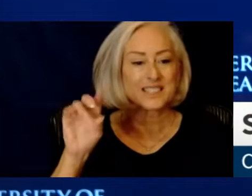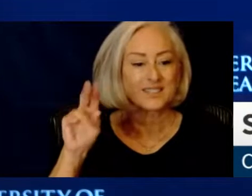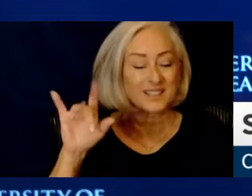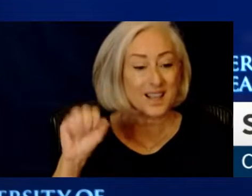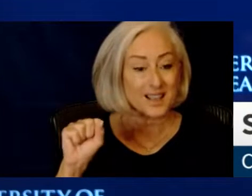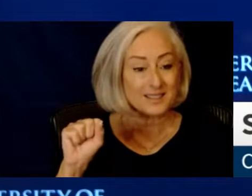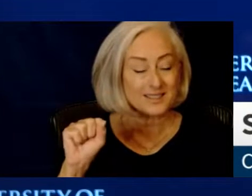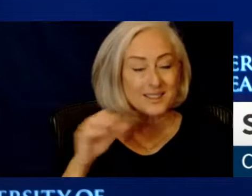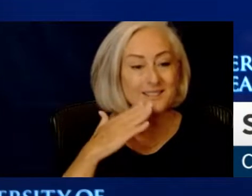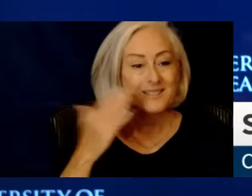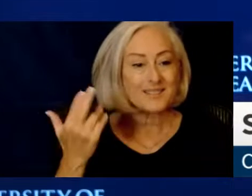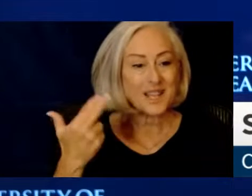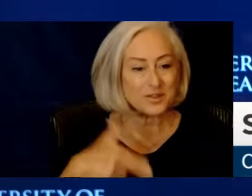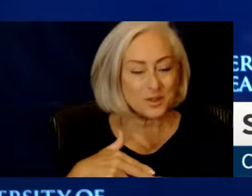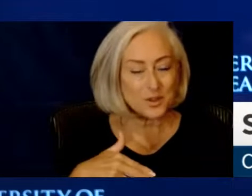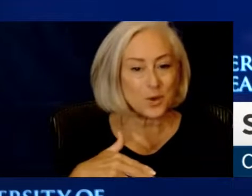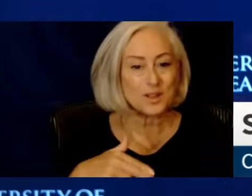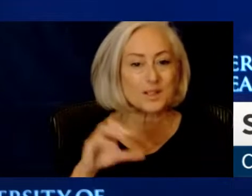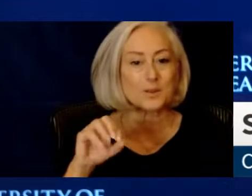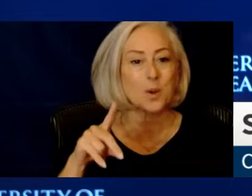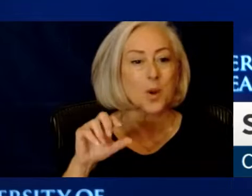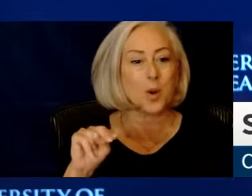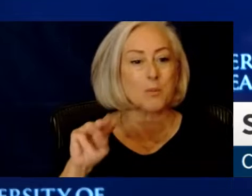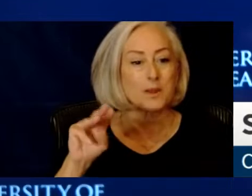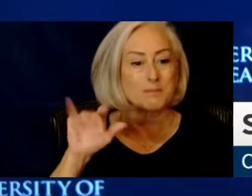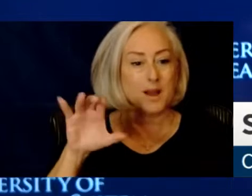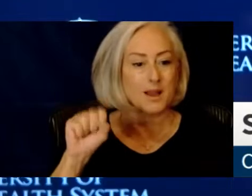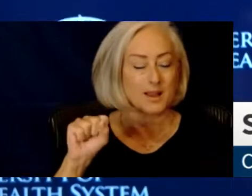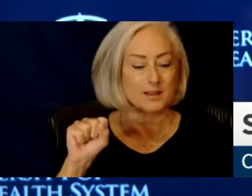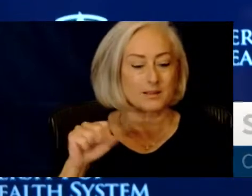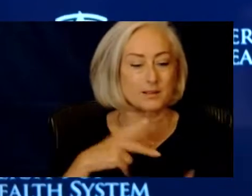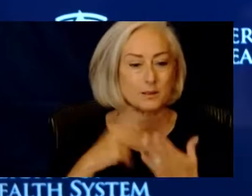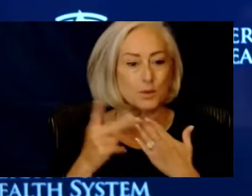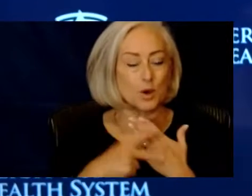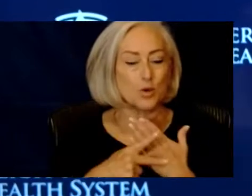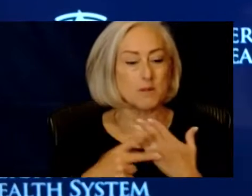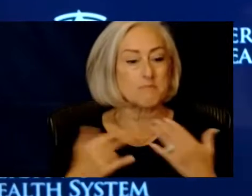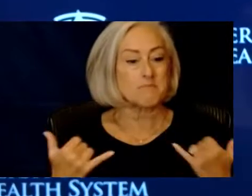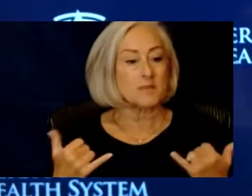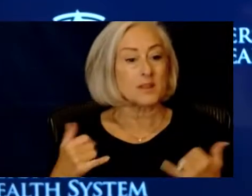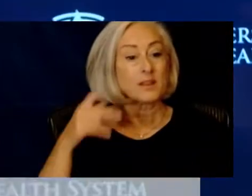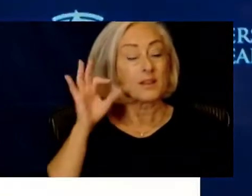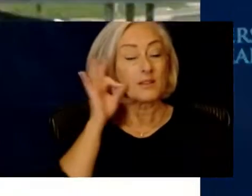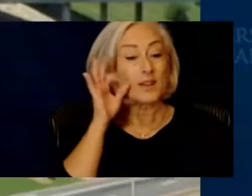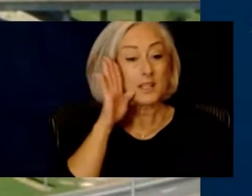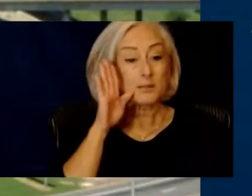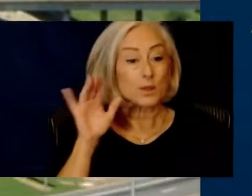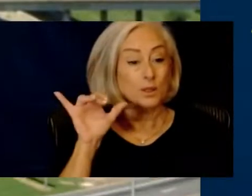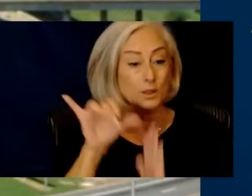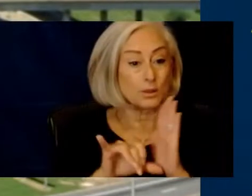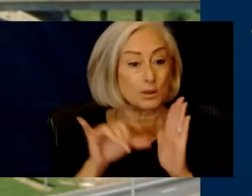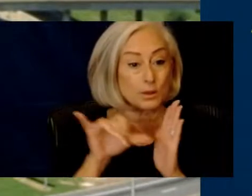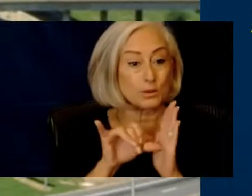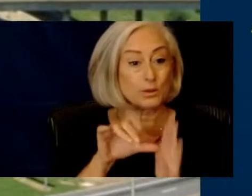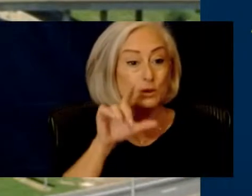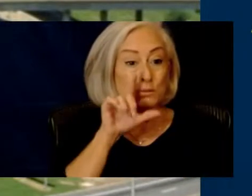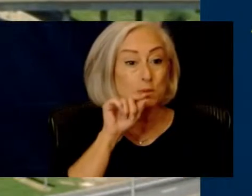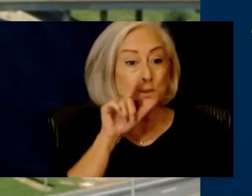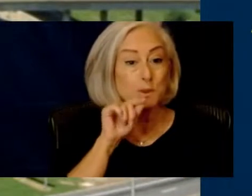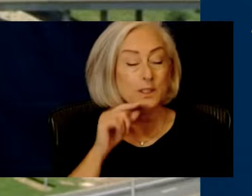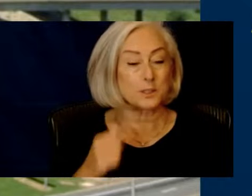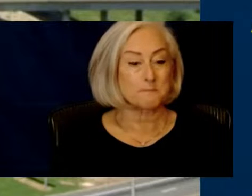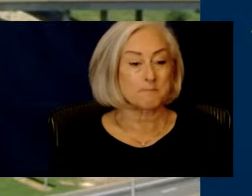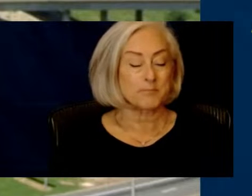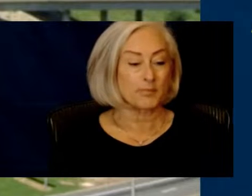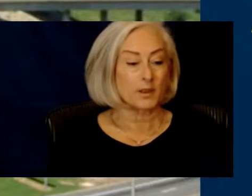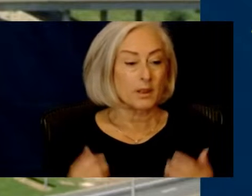another Open Mics with Dr. Stites program. We're on Facebook, YouTube, and Twitter. Coming up today, a warning for